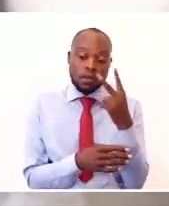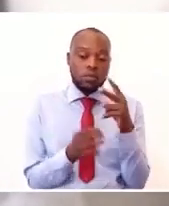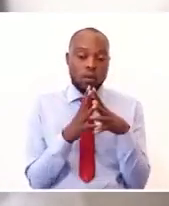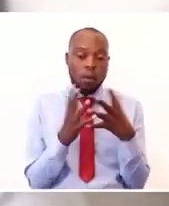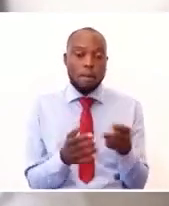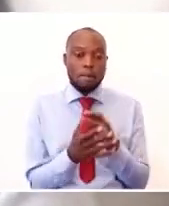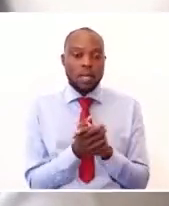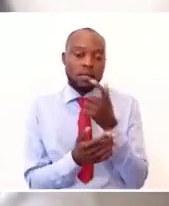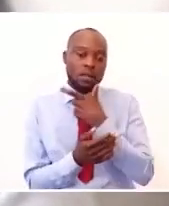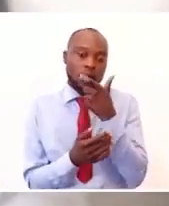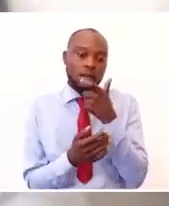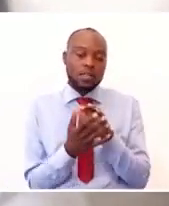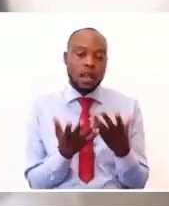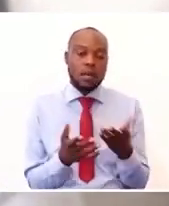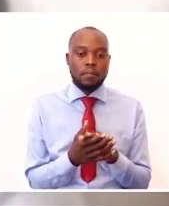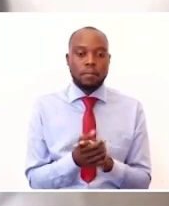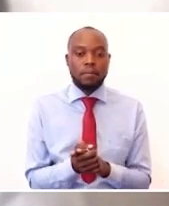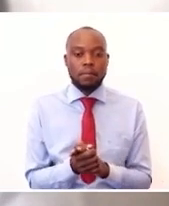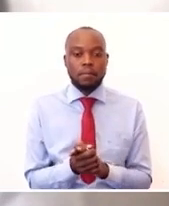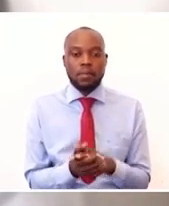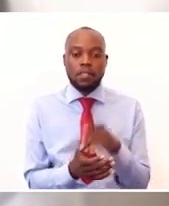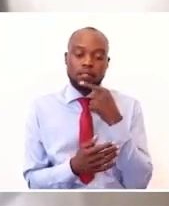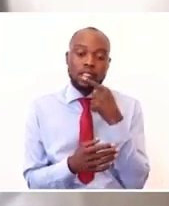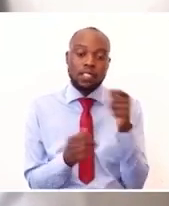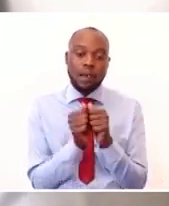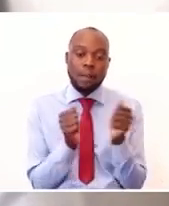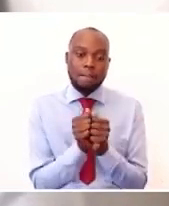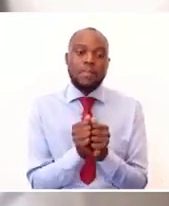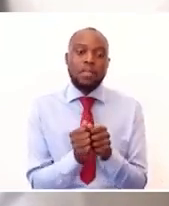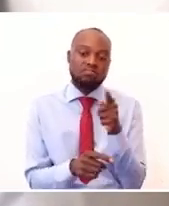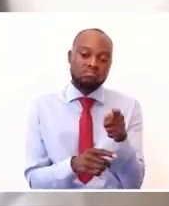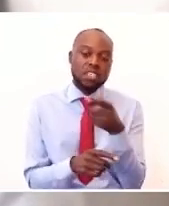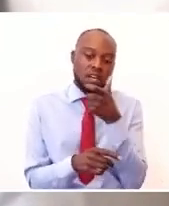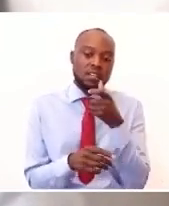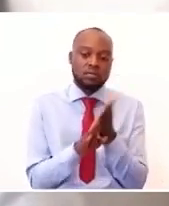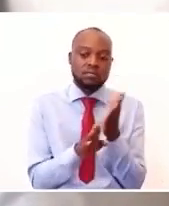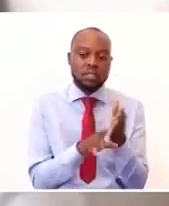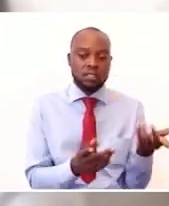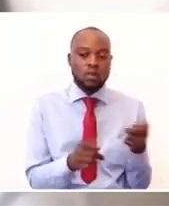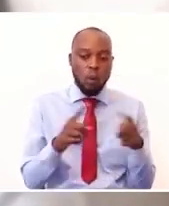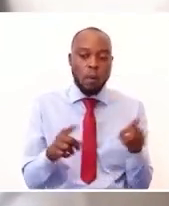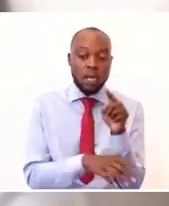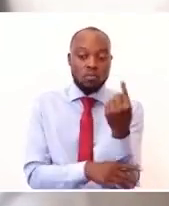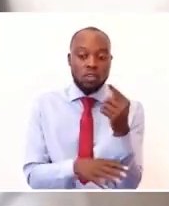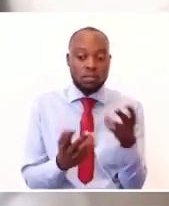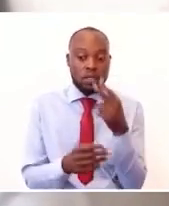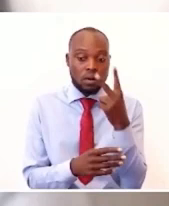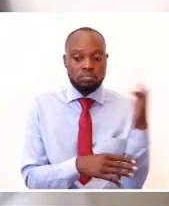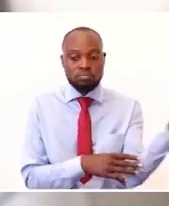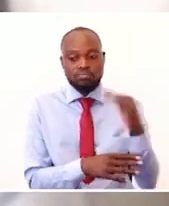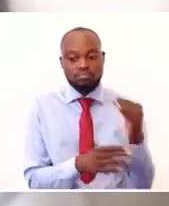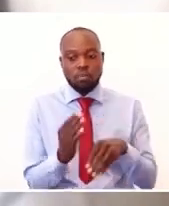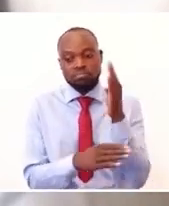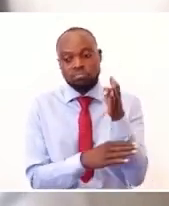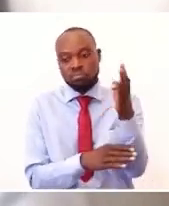of IMF surcharges. Now, we talk a lot about these different issues, but one of the things that I see coming forward